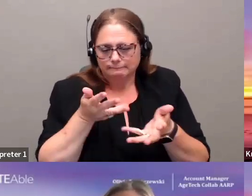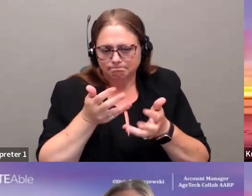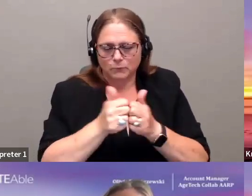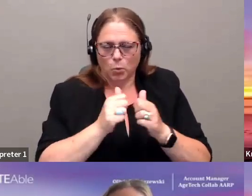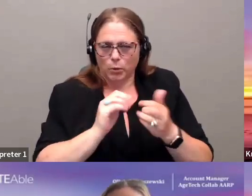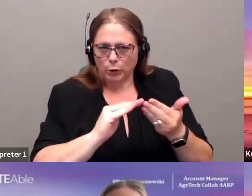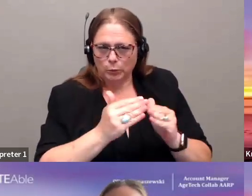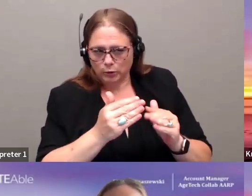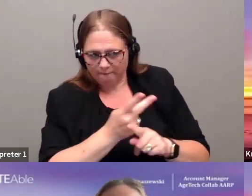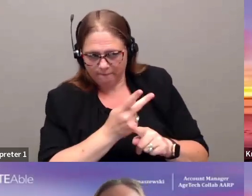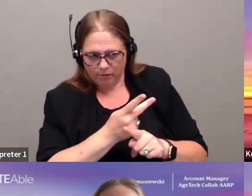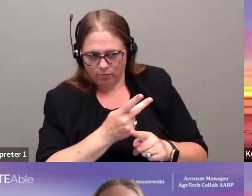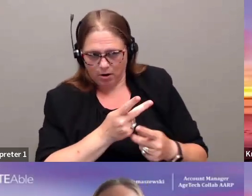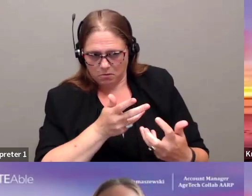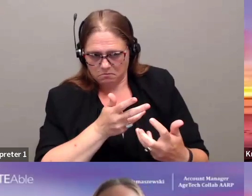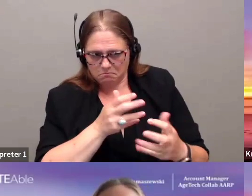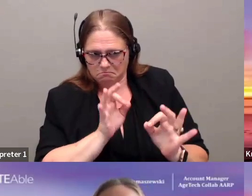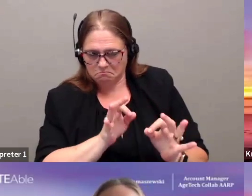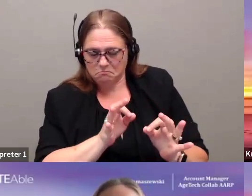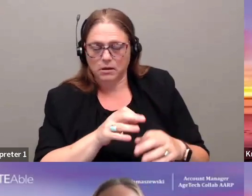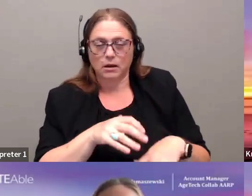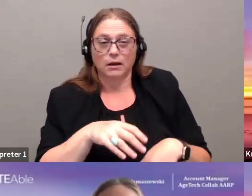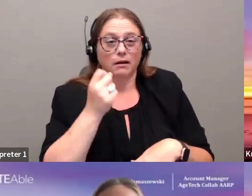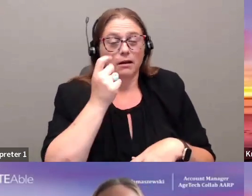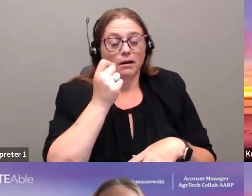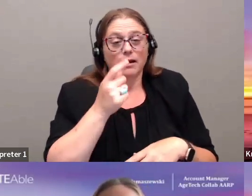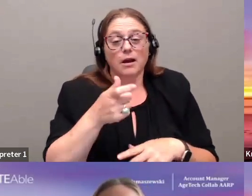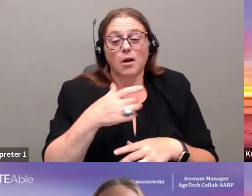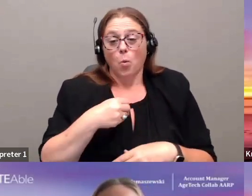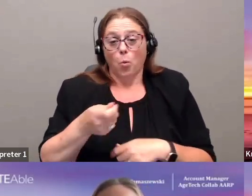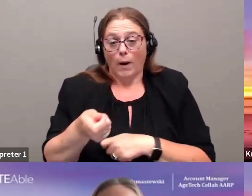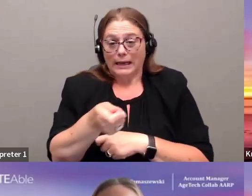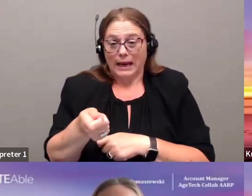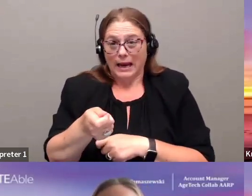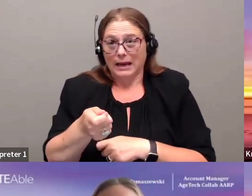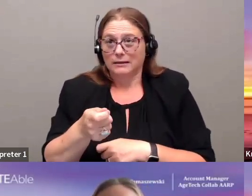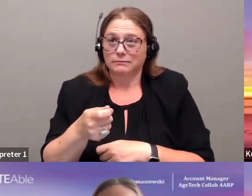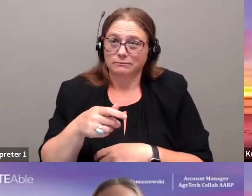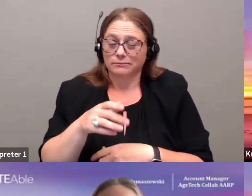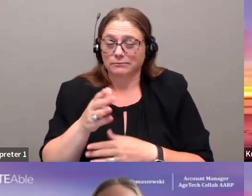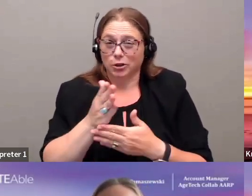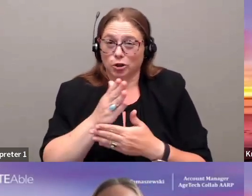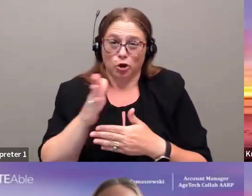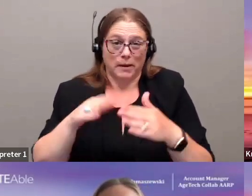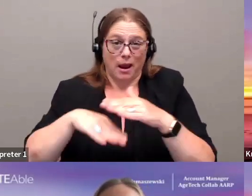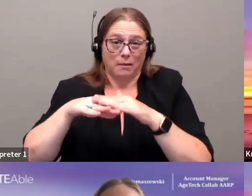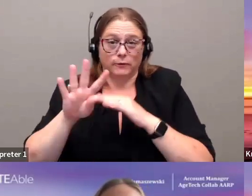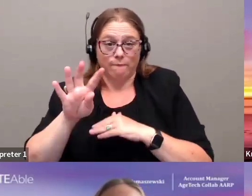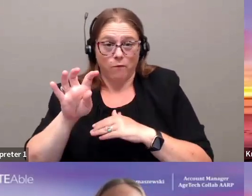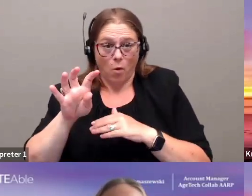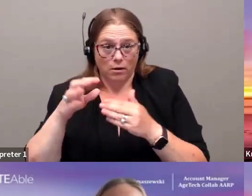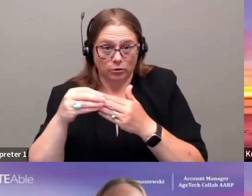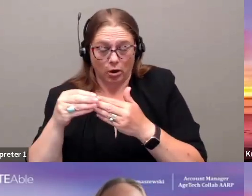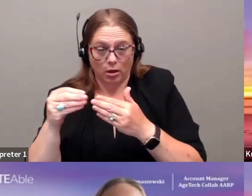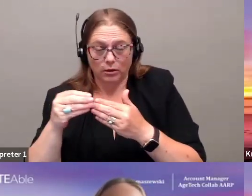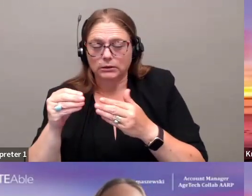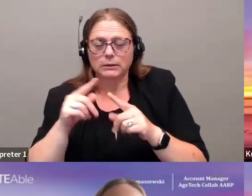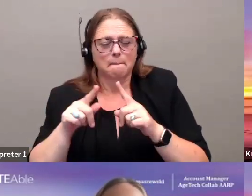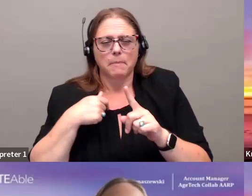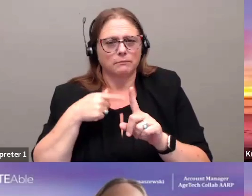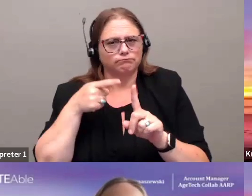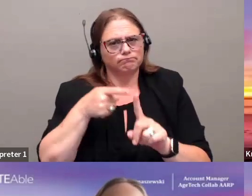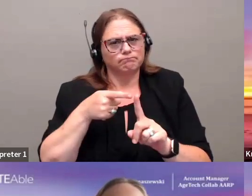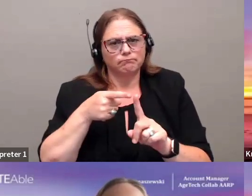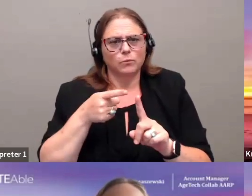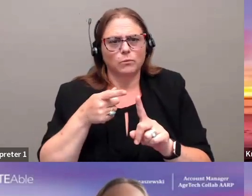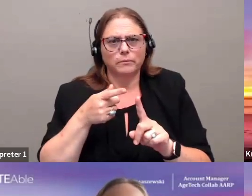I will say that, an average white cane can range anywhere from $40 to $100. I think what the price point that we're addressing really is the ability to